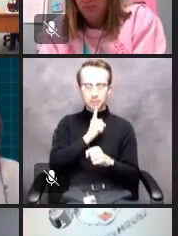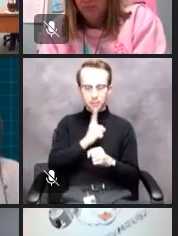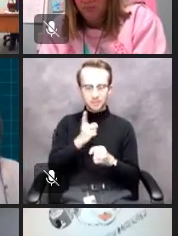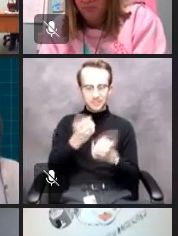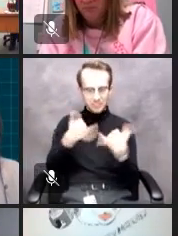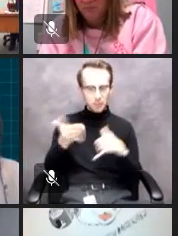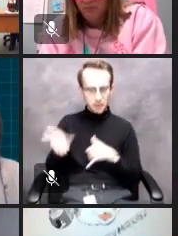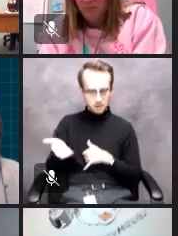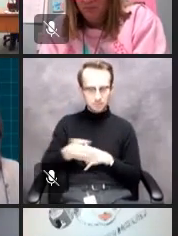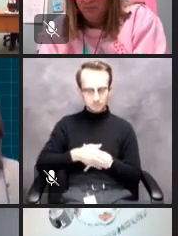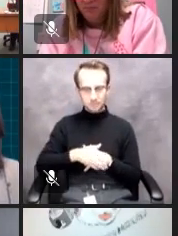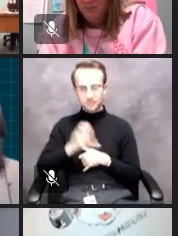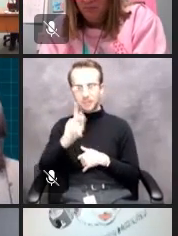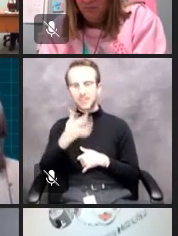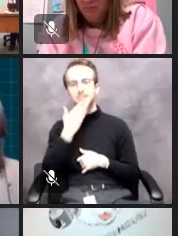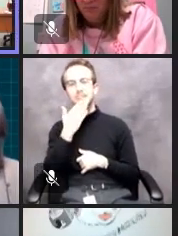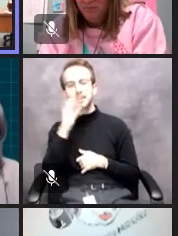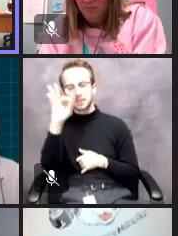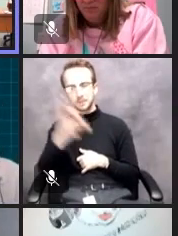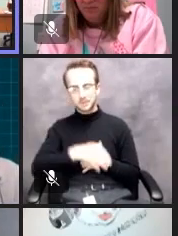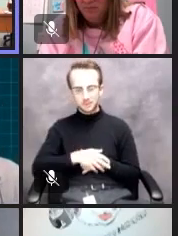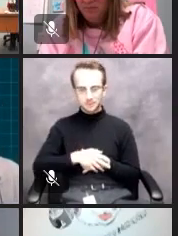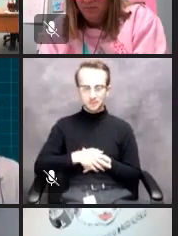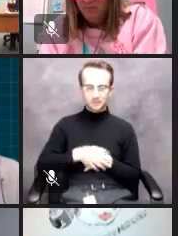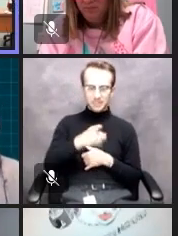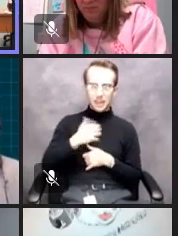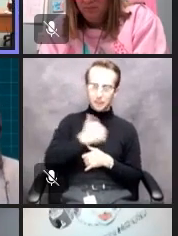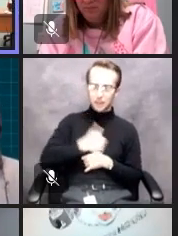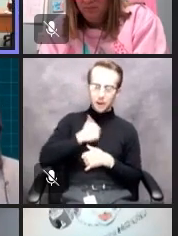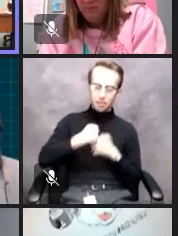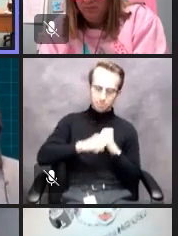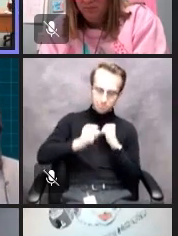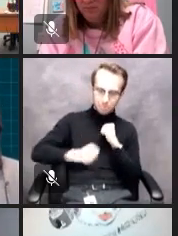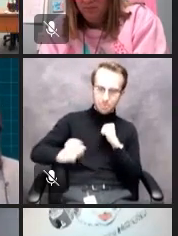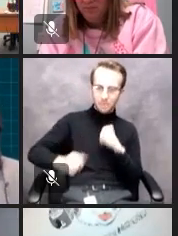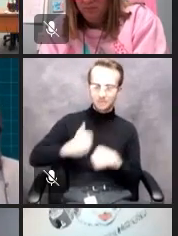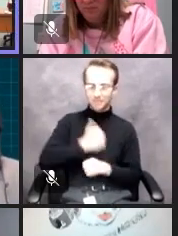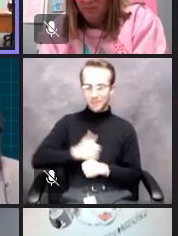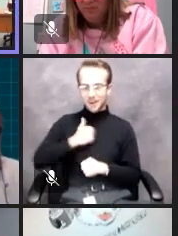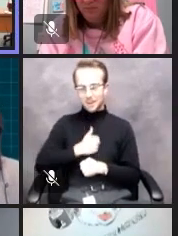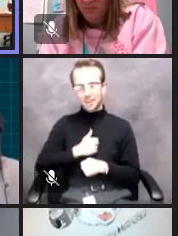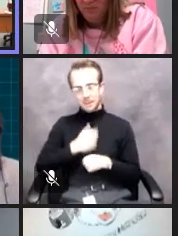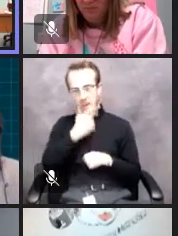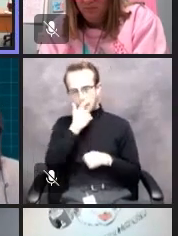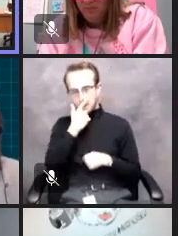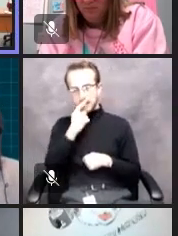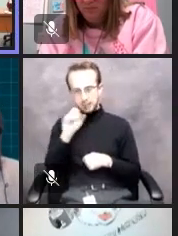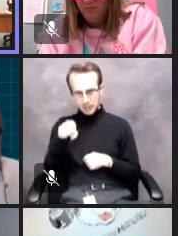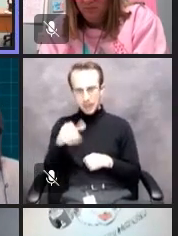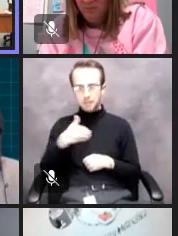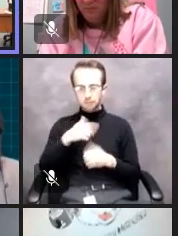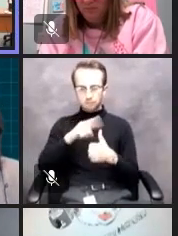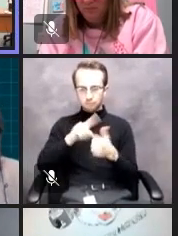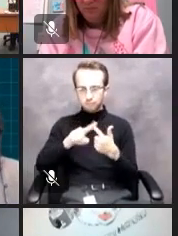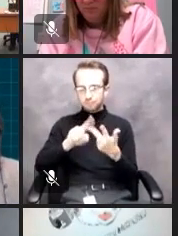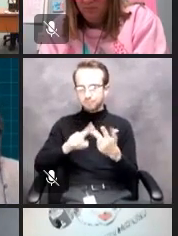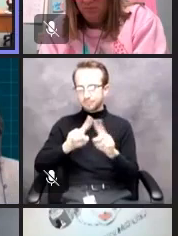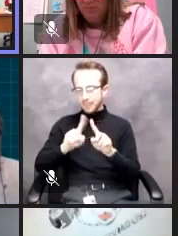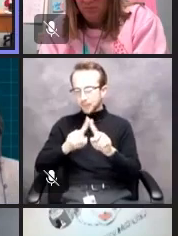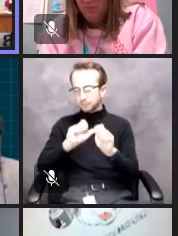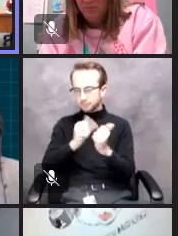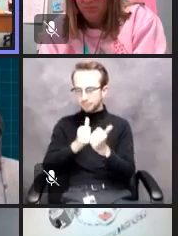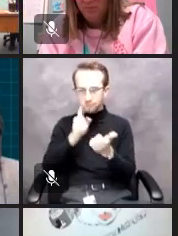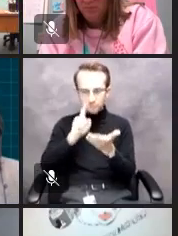still. Okay. Yeah. Thank you so much. Yeah, sorry to belabor it. Yeah, but that's what I would do is check out all those associations. They've got different perspectives on bills, I think.